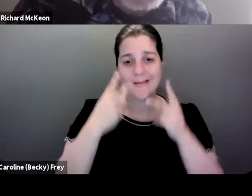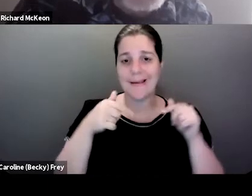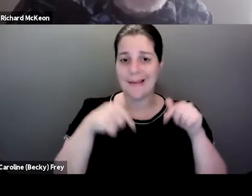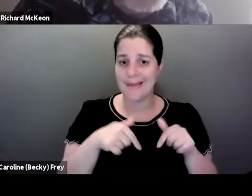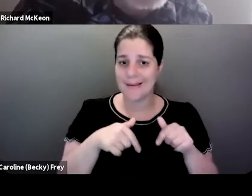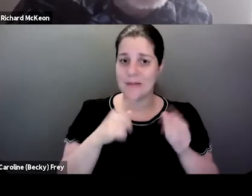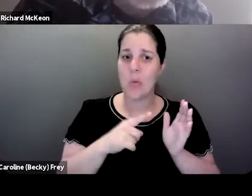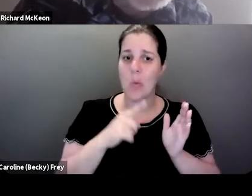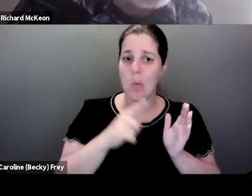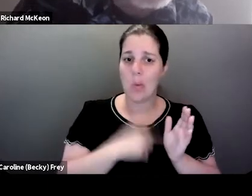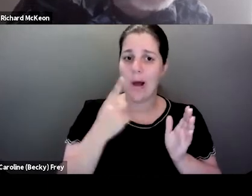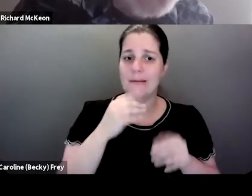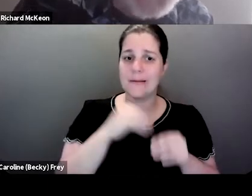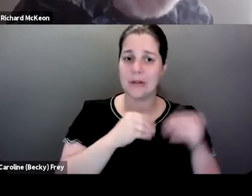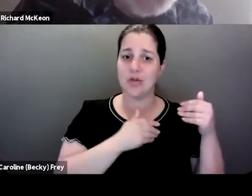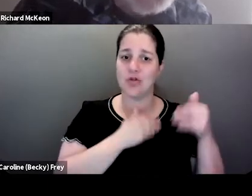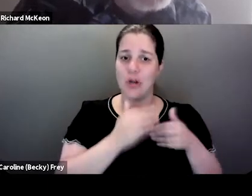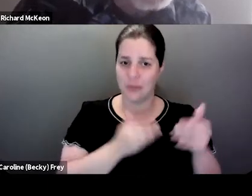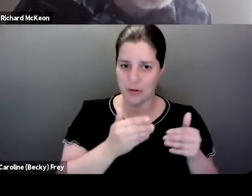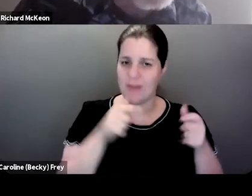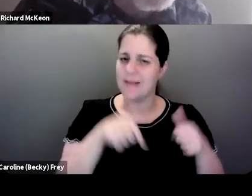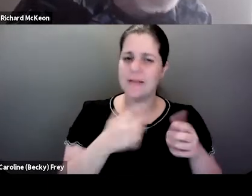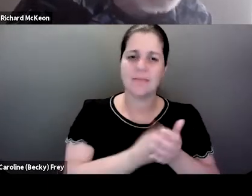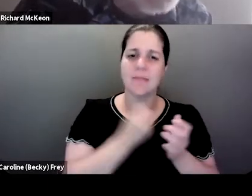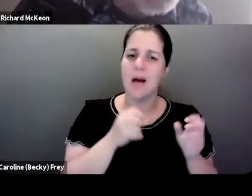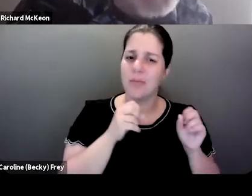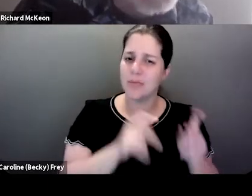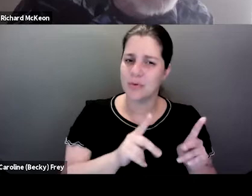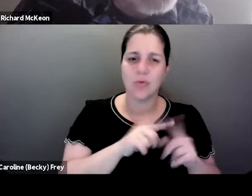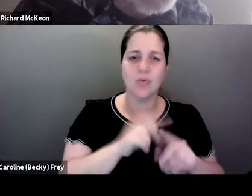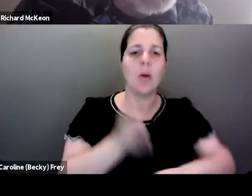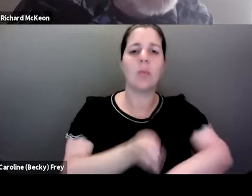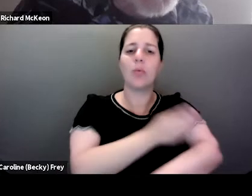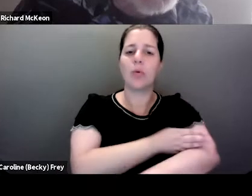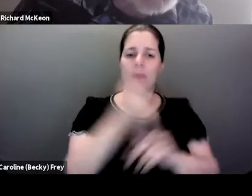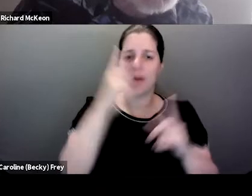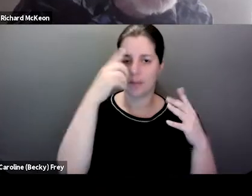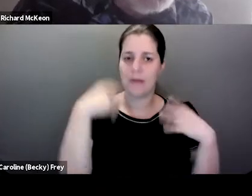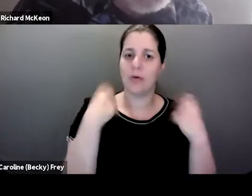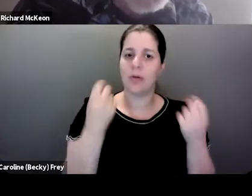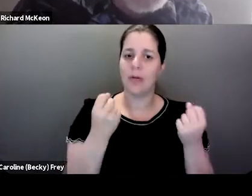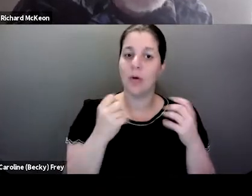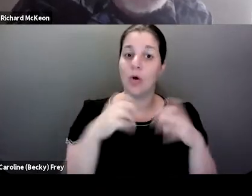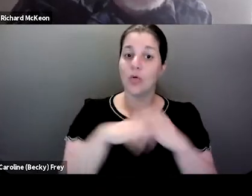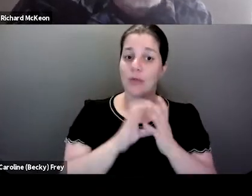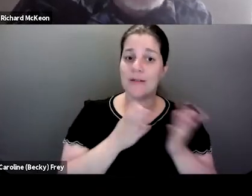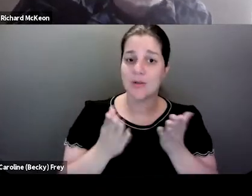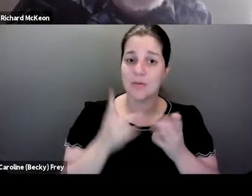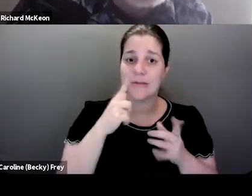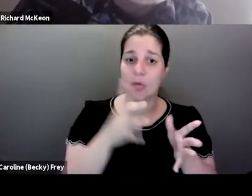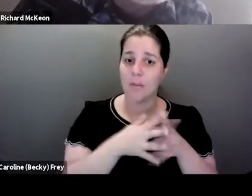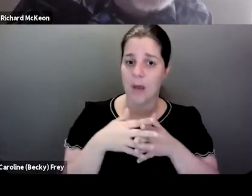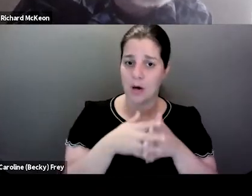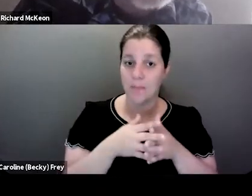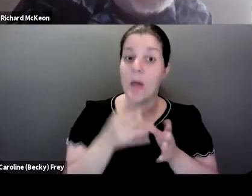once in a generational opportunity to improve mental health crisis services in America, both